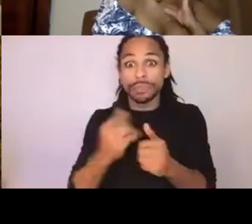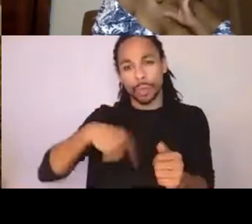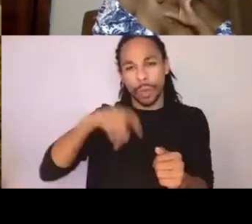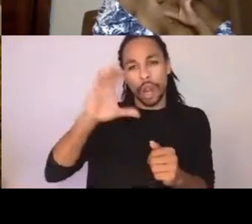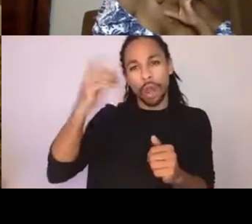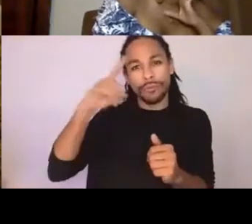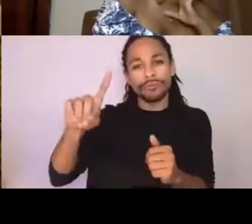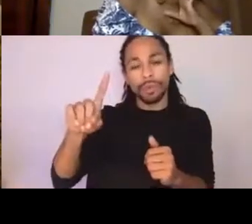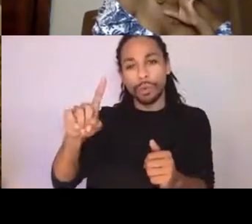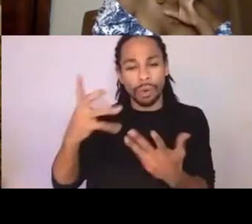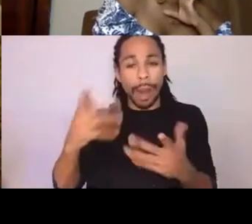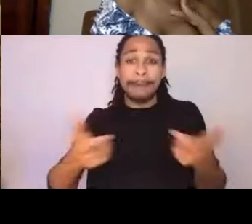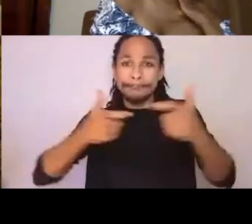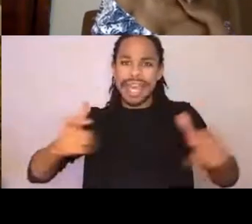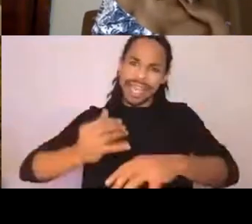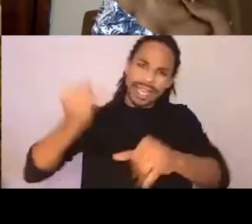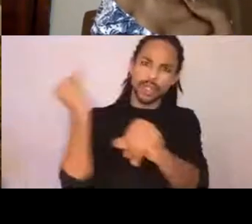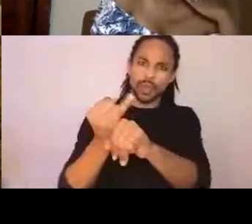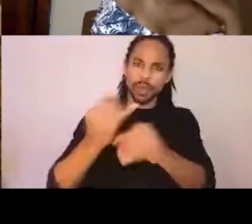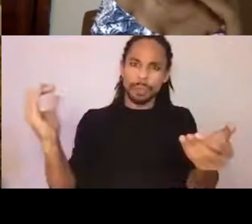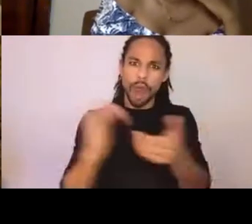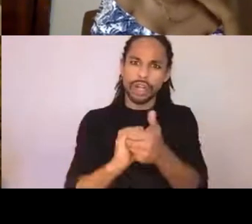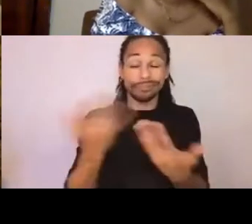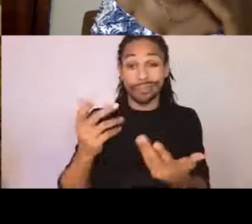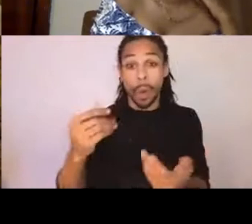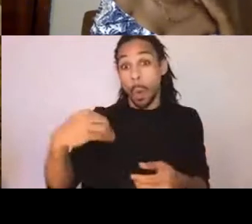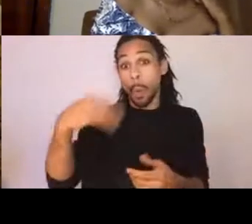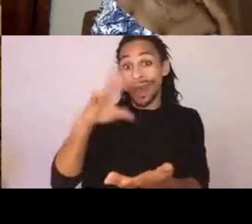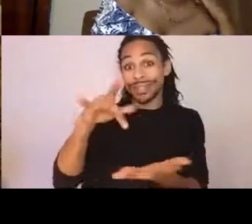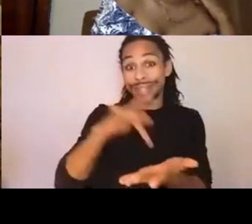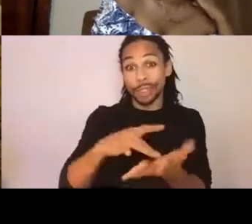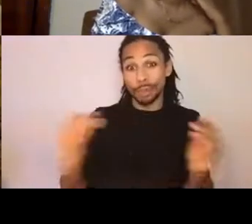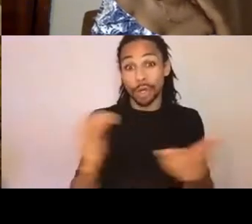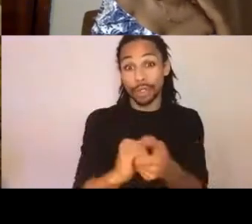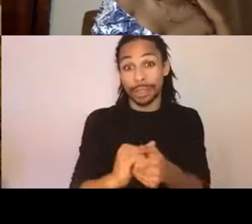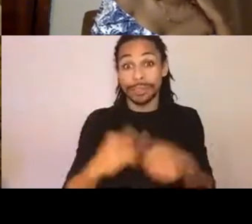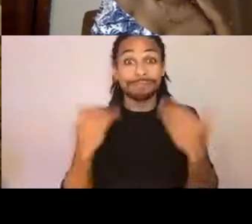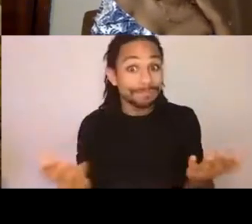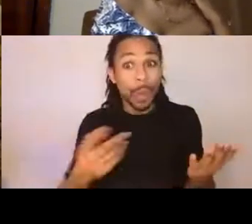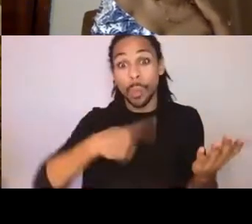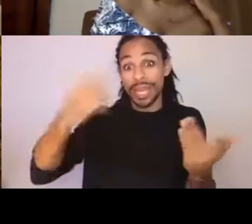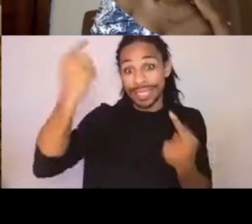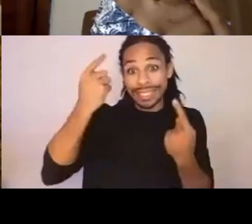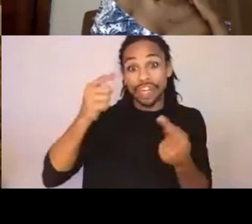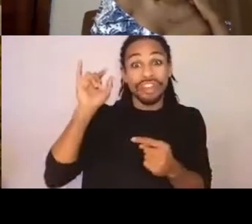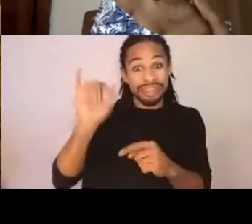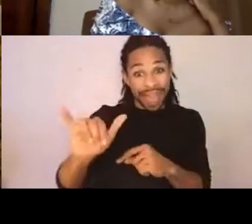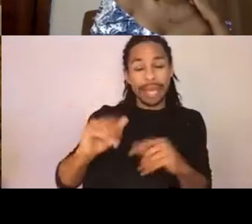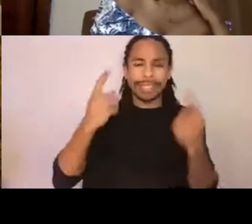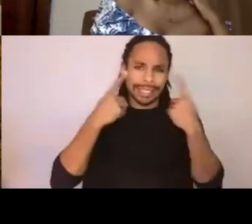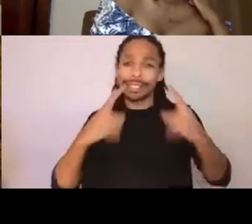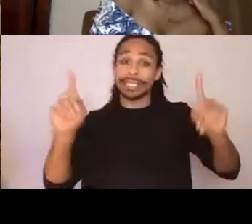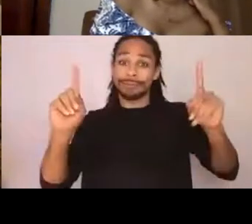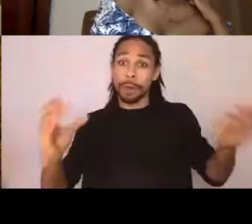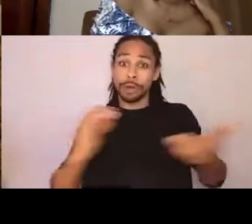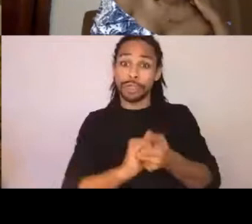the big institutional ones, the white centered ones. Those are, you know, we consider those really successful partnerships. And they are,